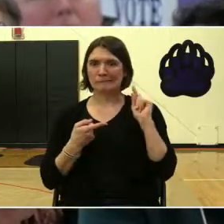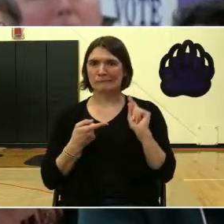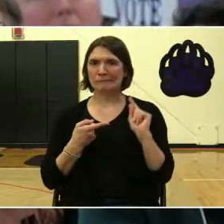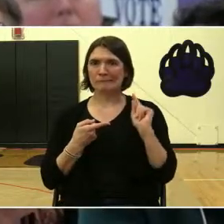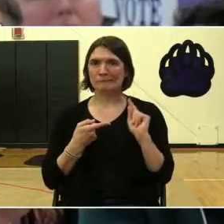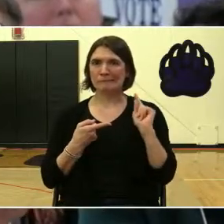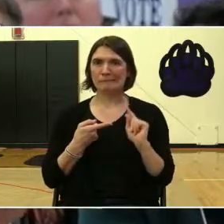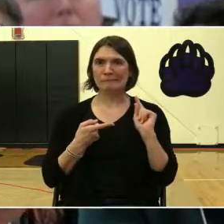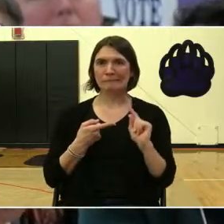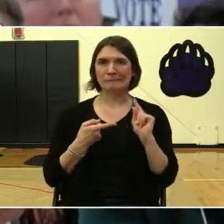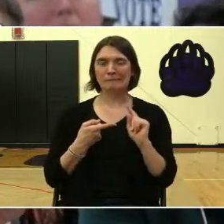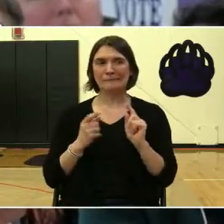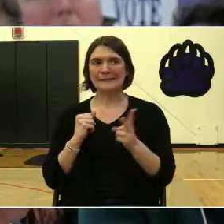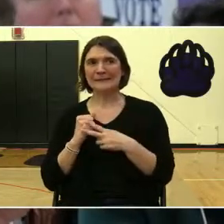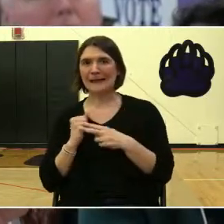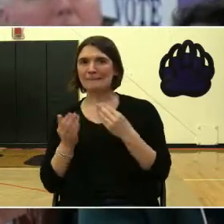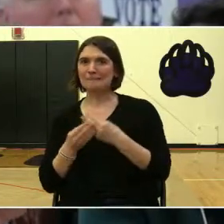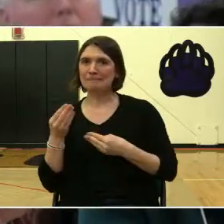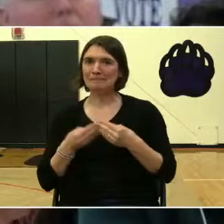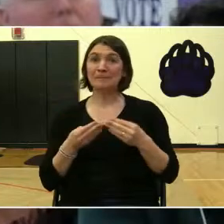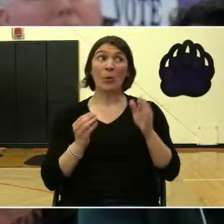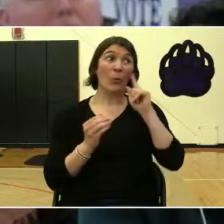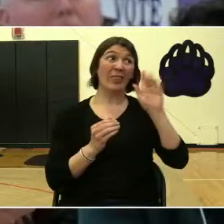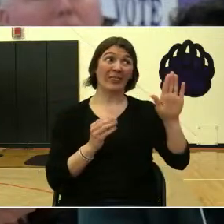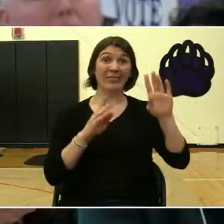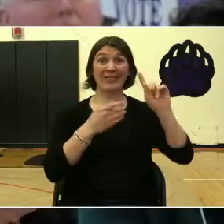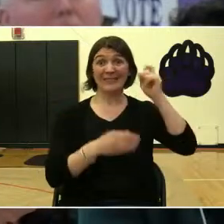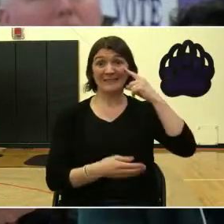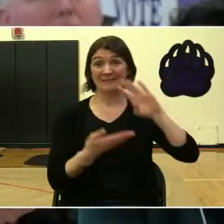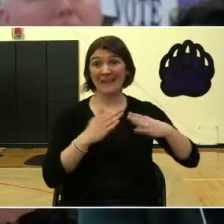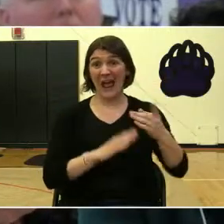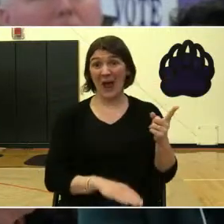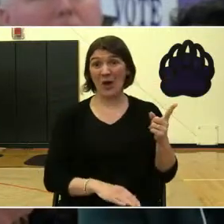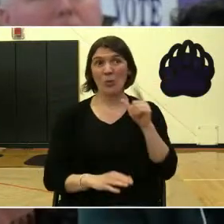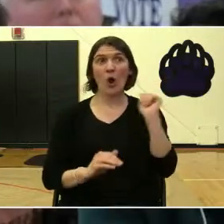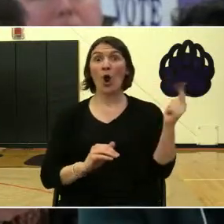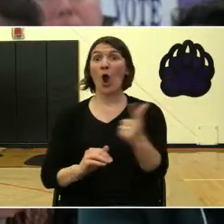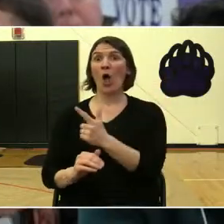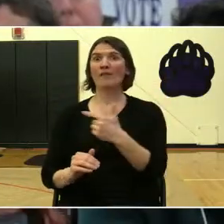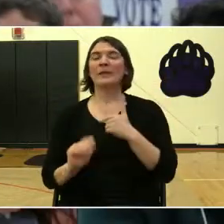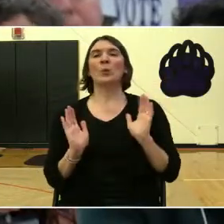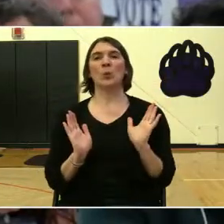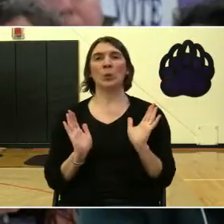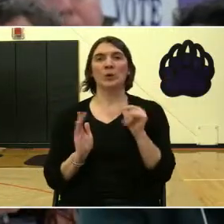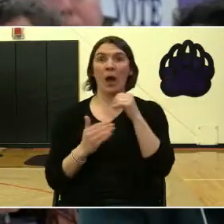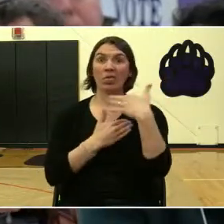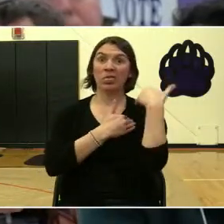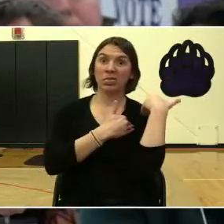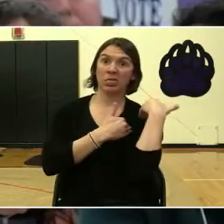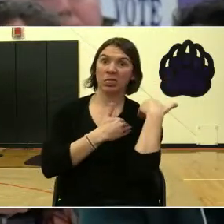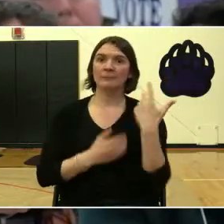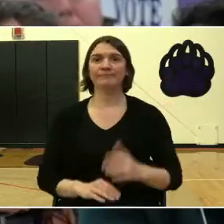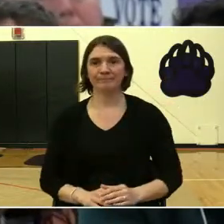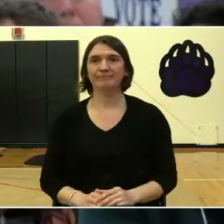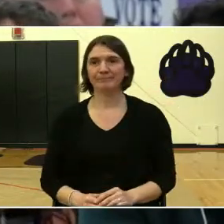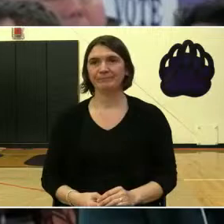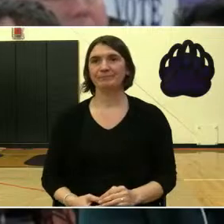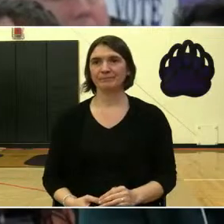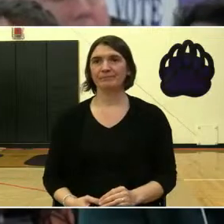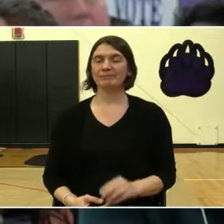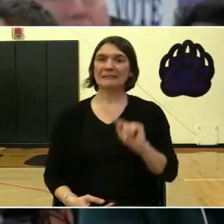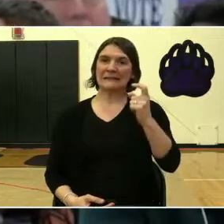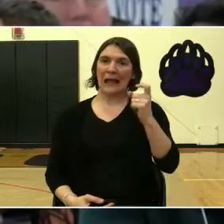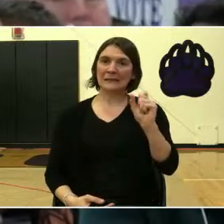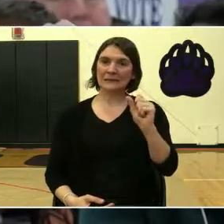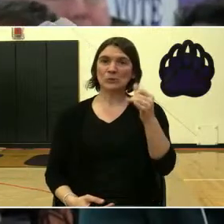find efficiencies in government so that uh all of us are not being burdened as we are uh we have tax